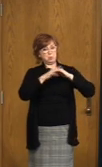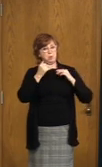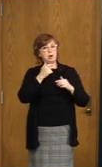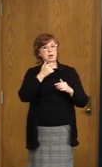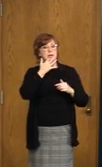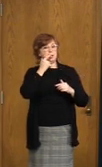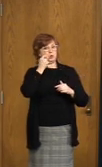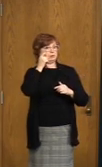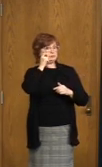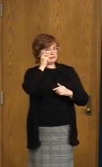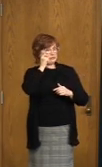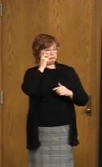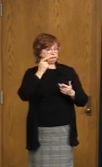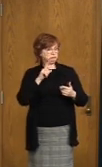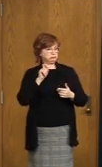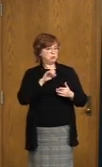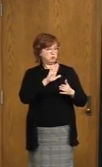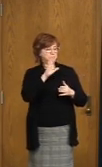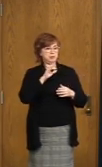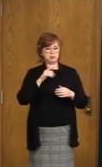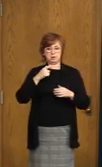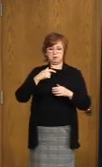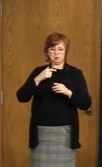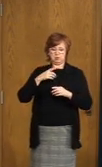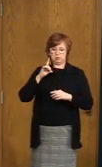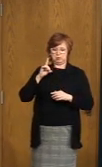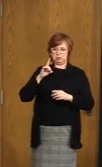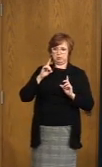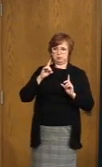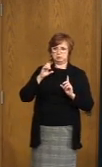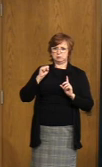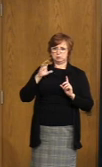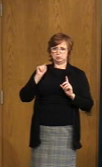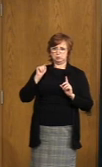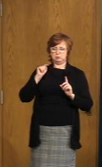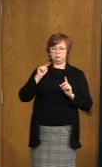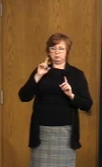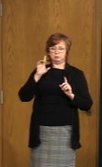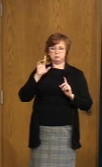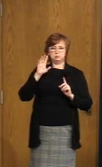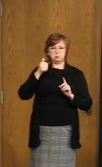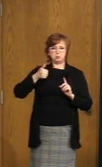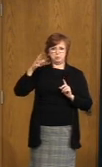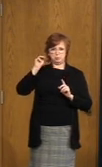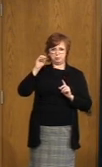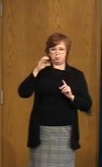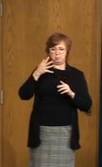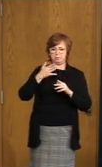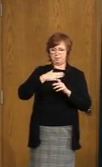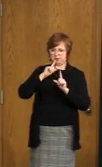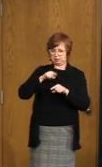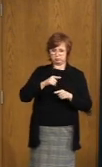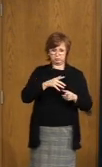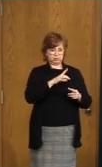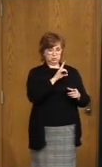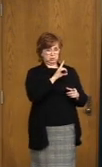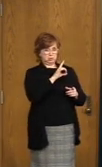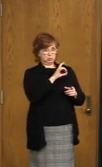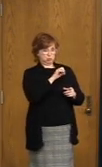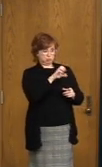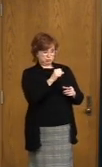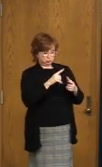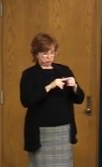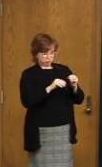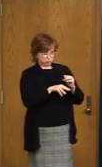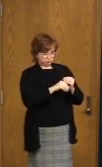I'll maybe comment. Dr. Shahab, you can choose if you'd like to comment or not to that question. We had heard some comments